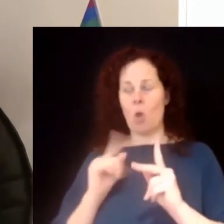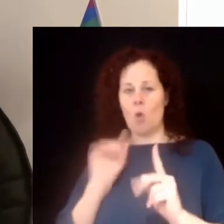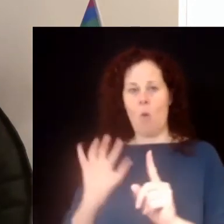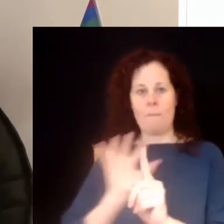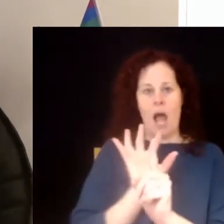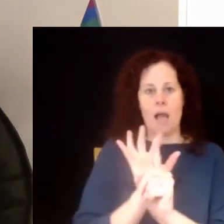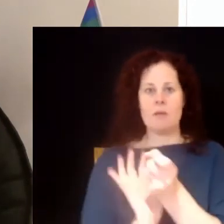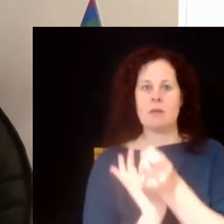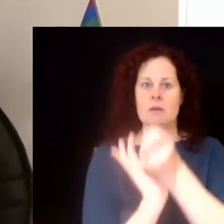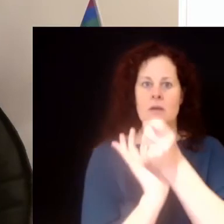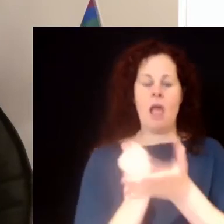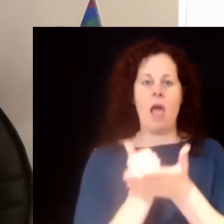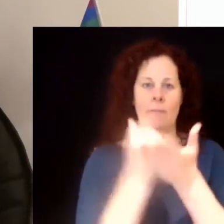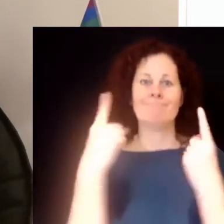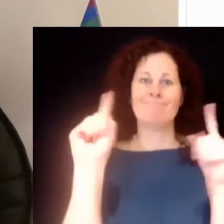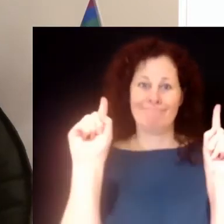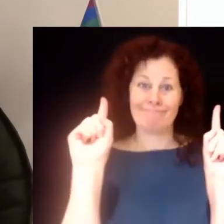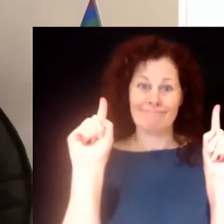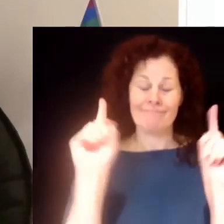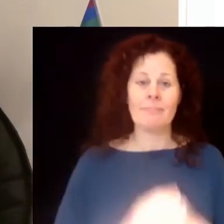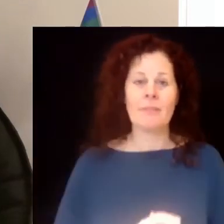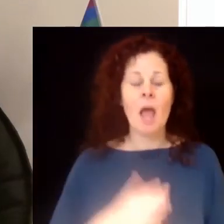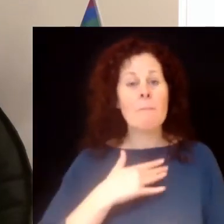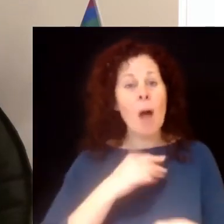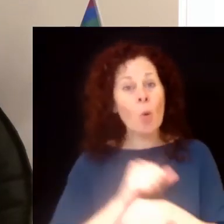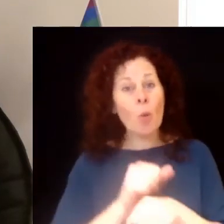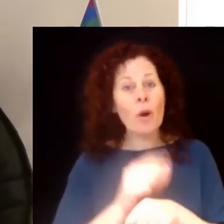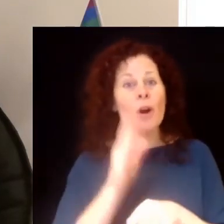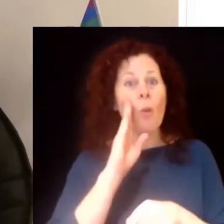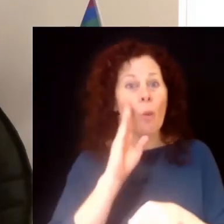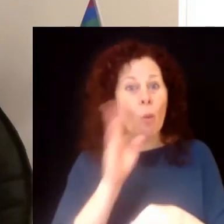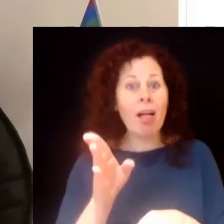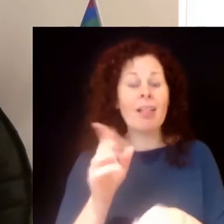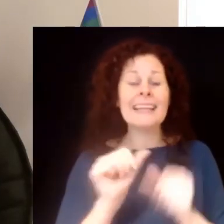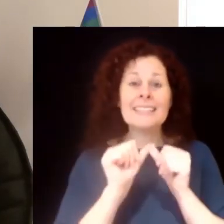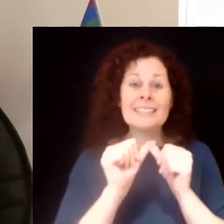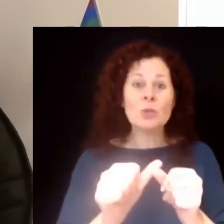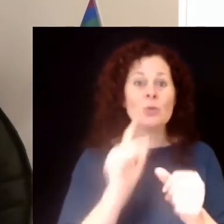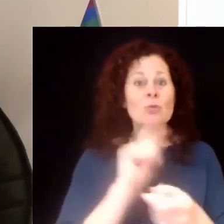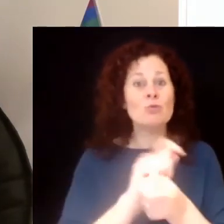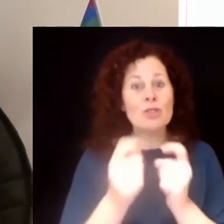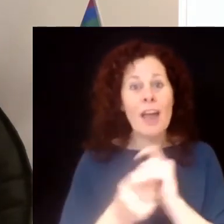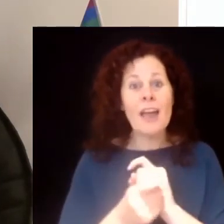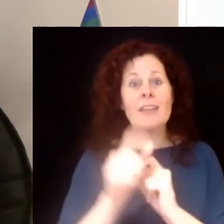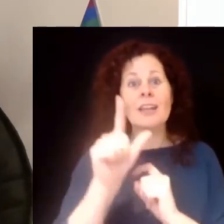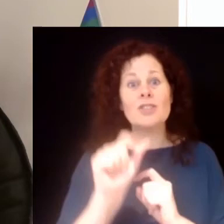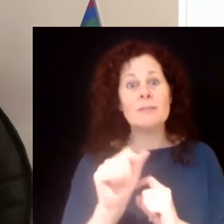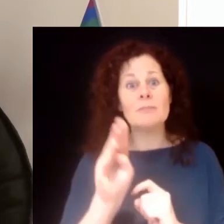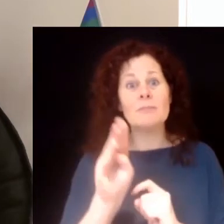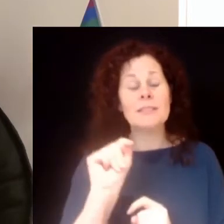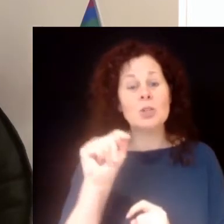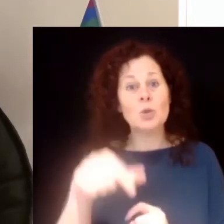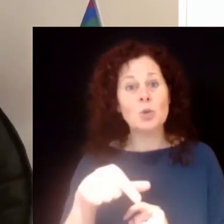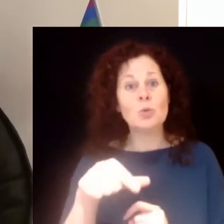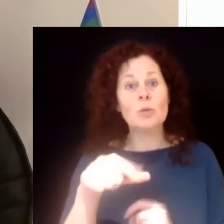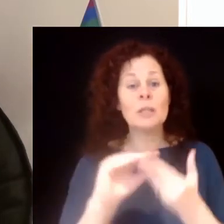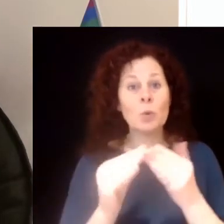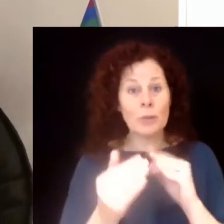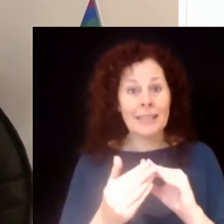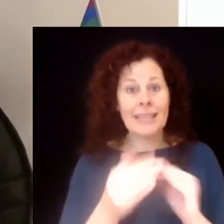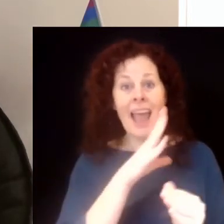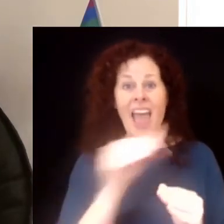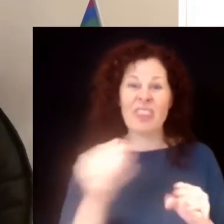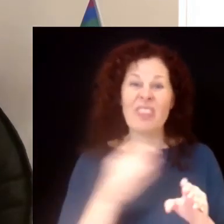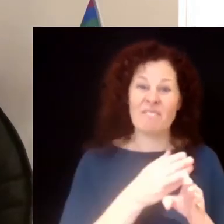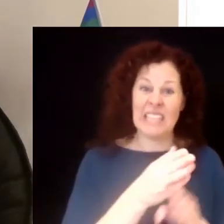benefit. Instead, it's about the support I am receiving from my community. This scholarship is about the thousands of donors, volunteers, and employees who are rooting for me.